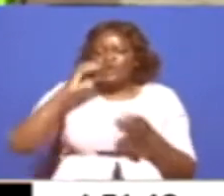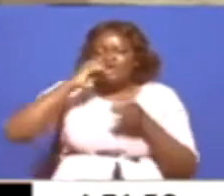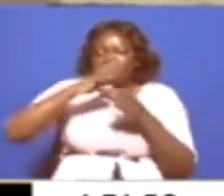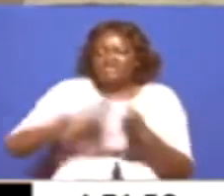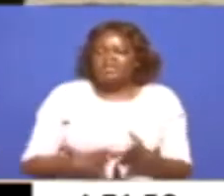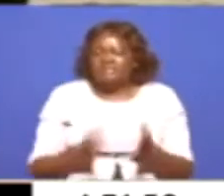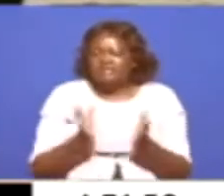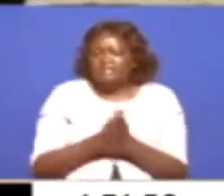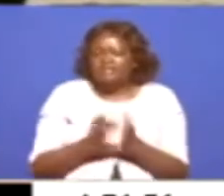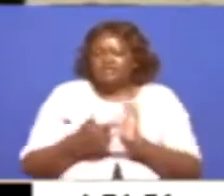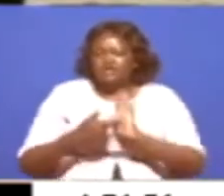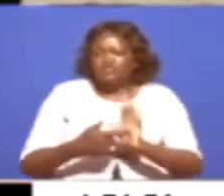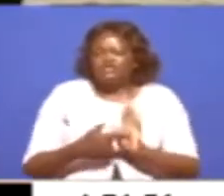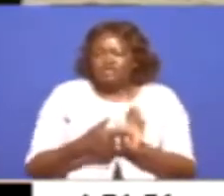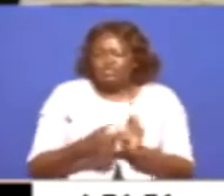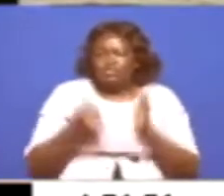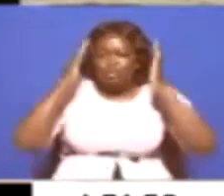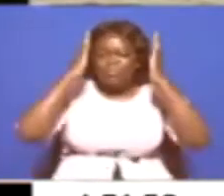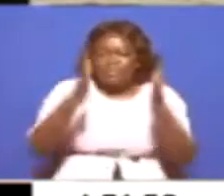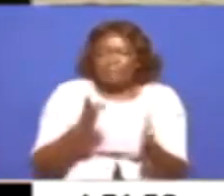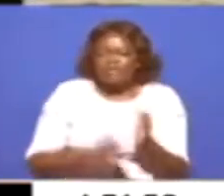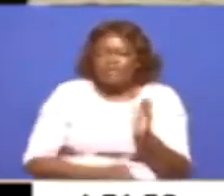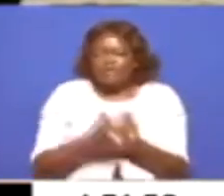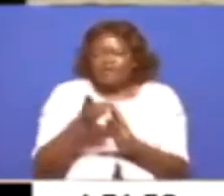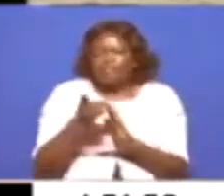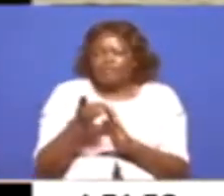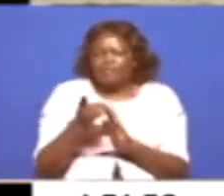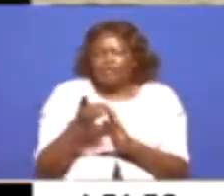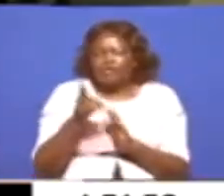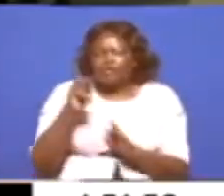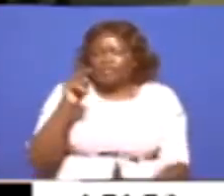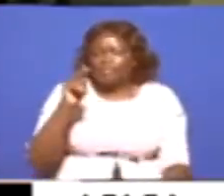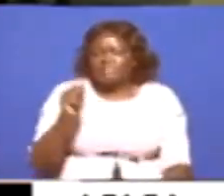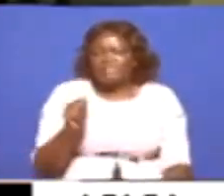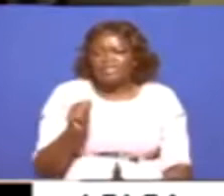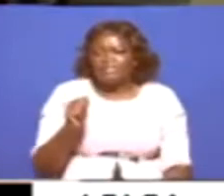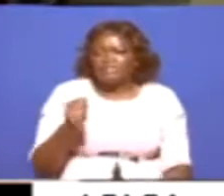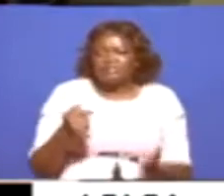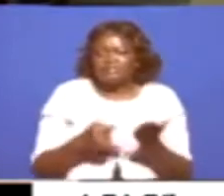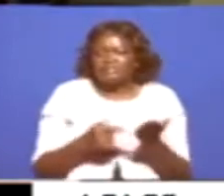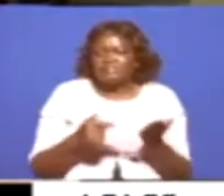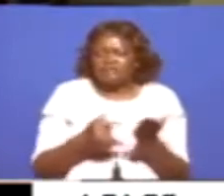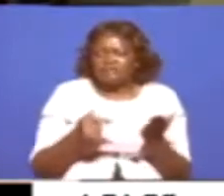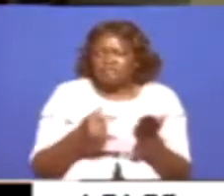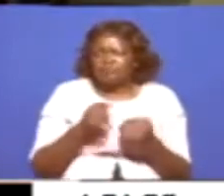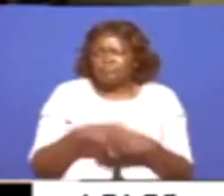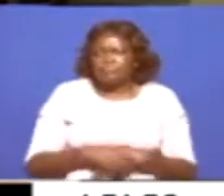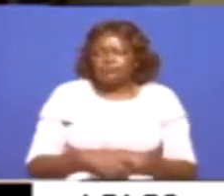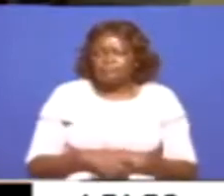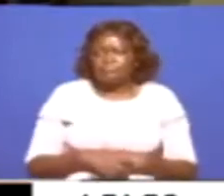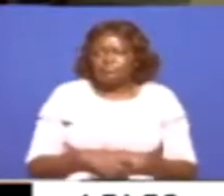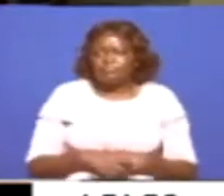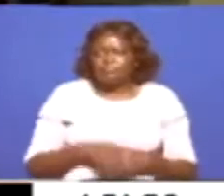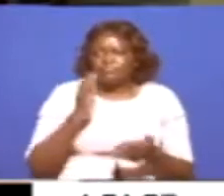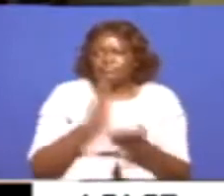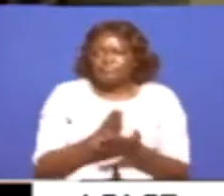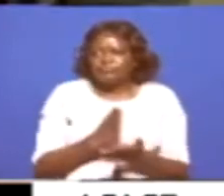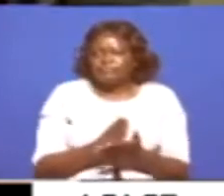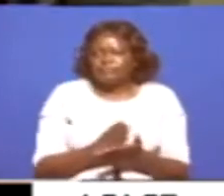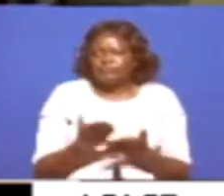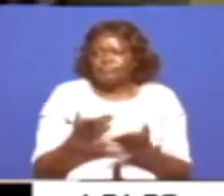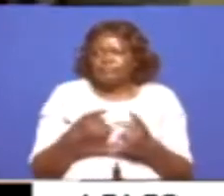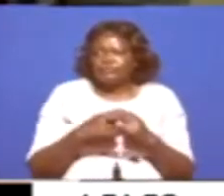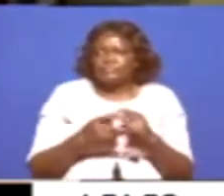and demonstrate commitment to the development of Konza Technopolis. Technopolis provides that platform for such innovation